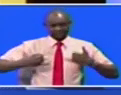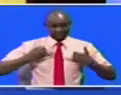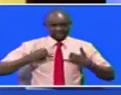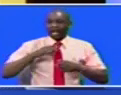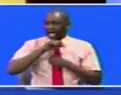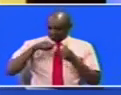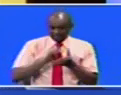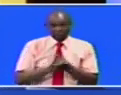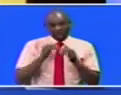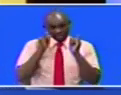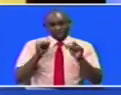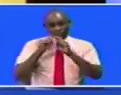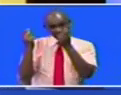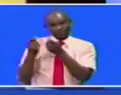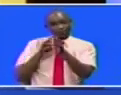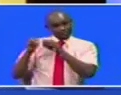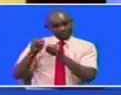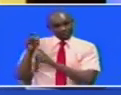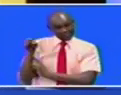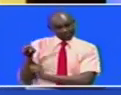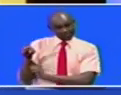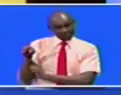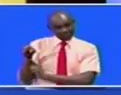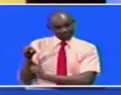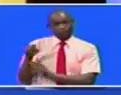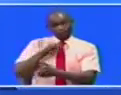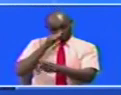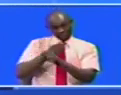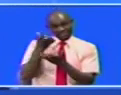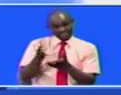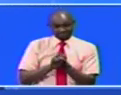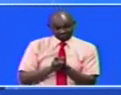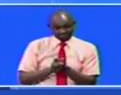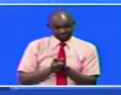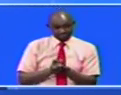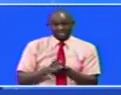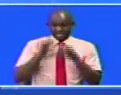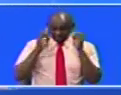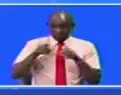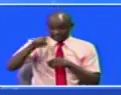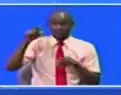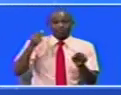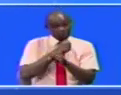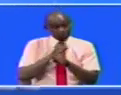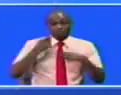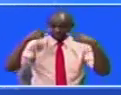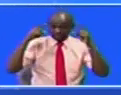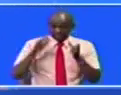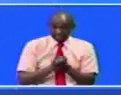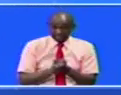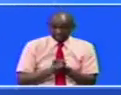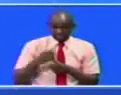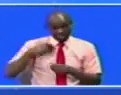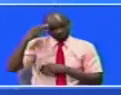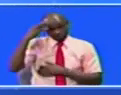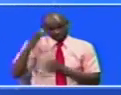about our new team of management at the authority. If we are not able to succeed in setting the